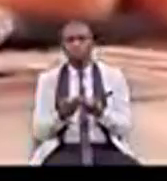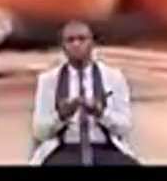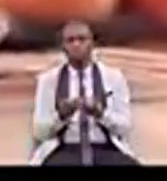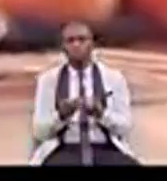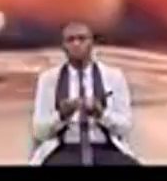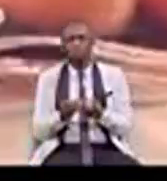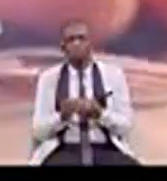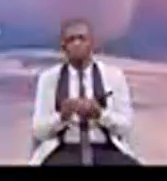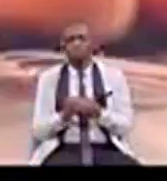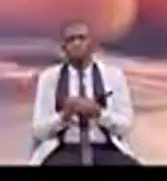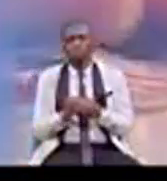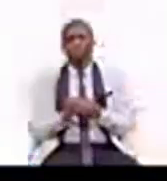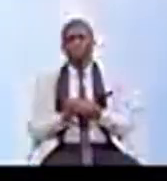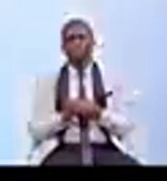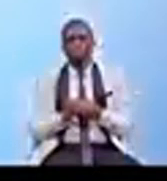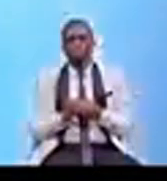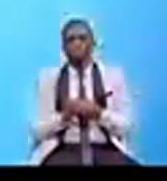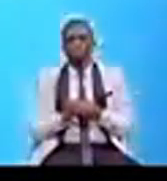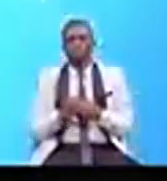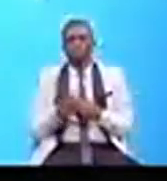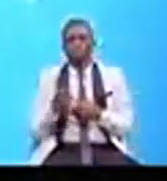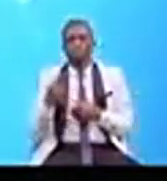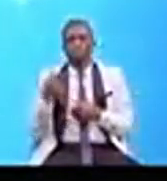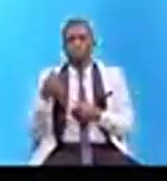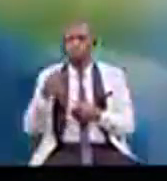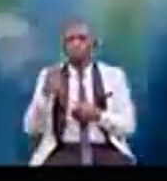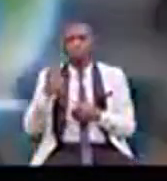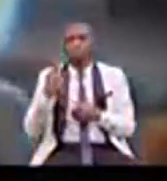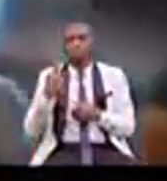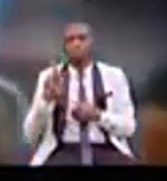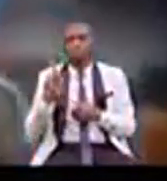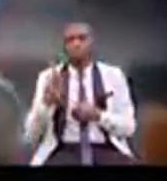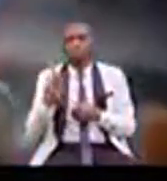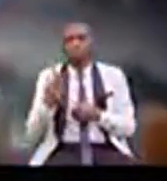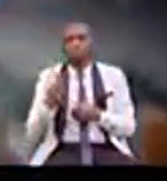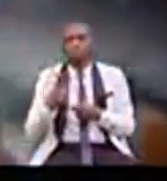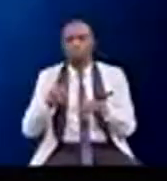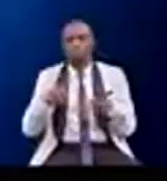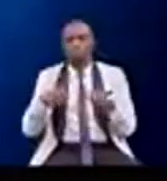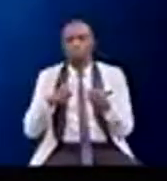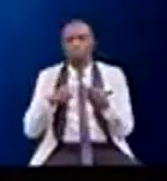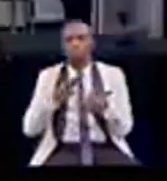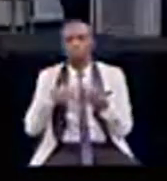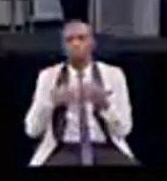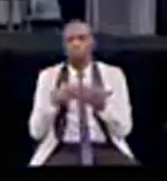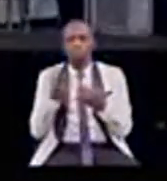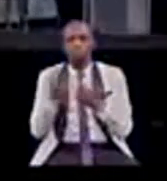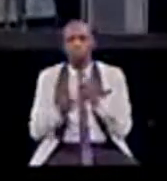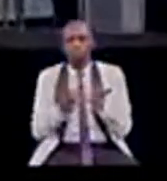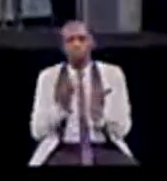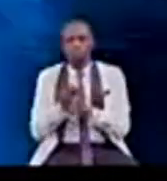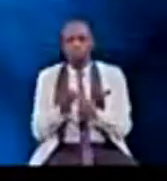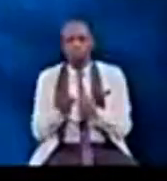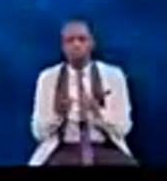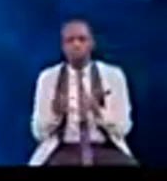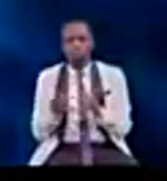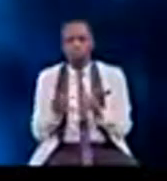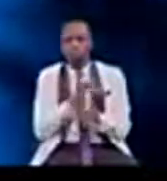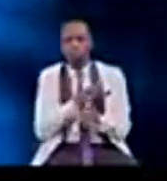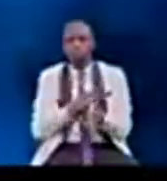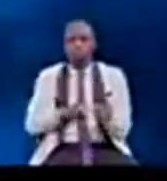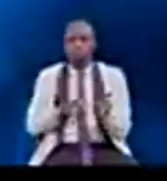needle goes, the thread follows. The GCK needle goes across the globe with the unending thread of Christ Jesus,